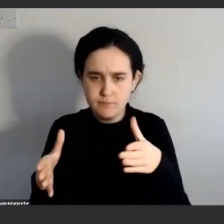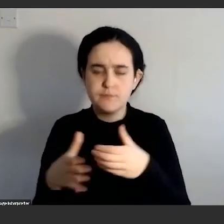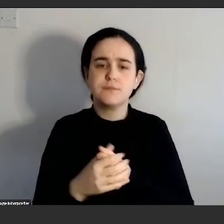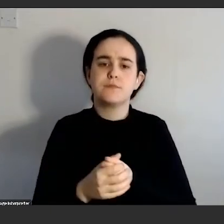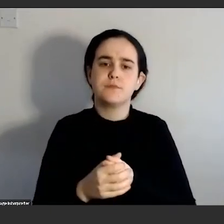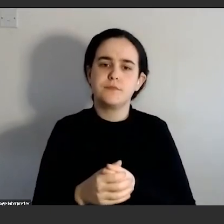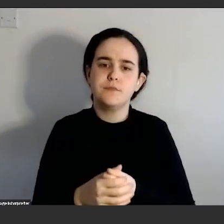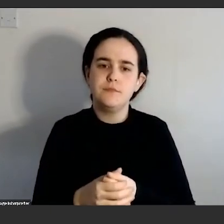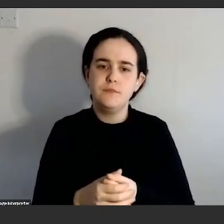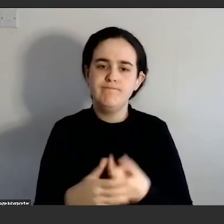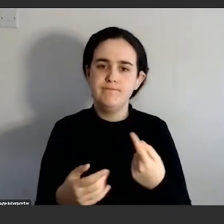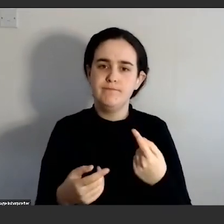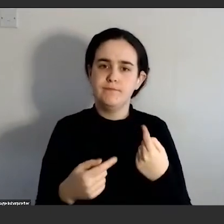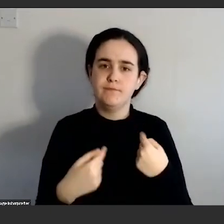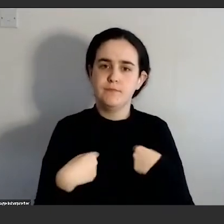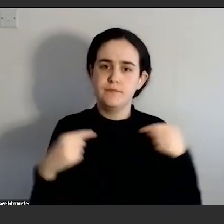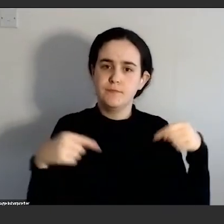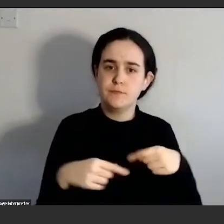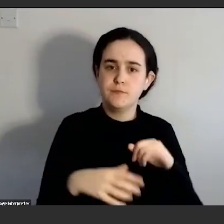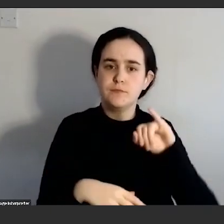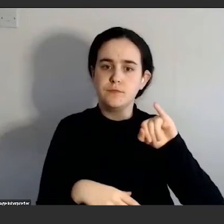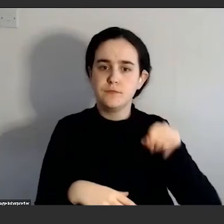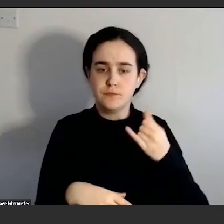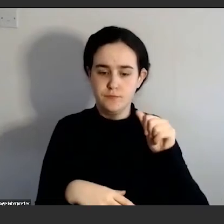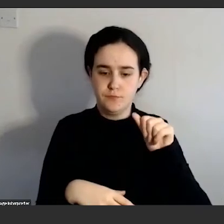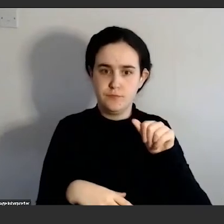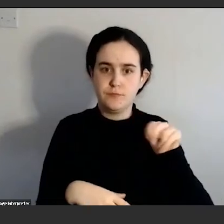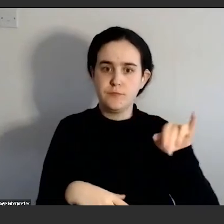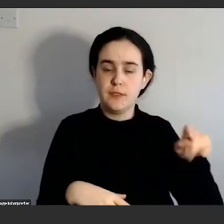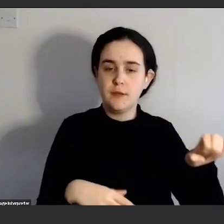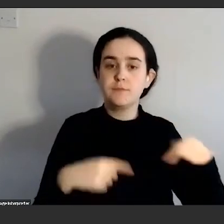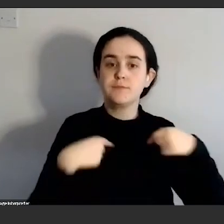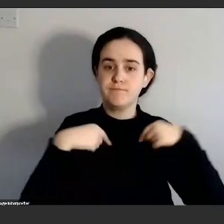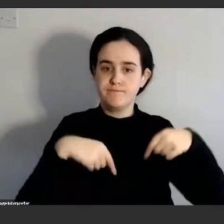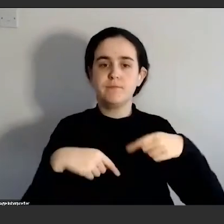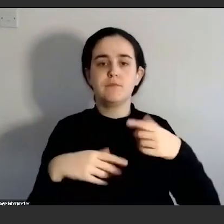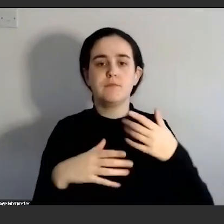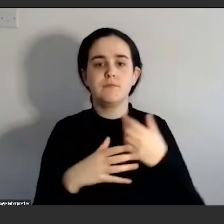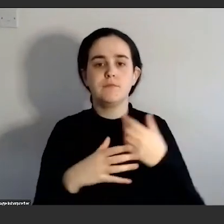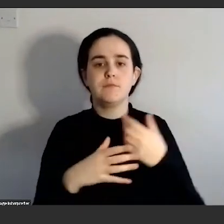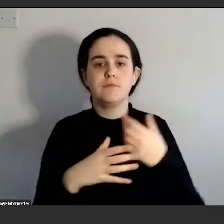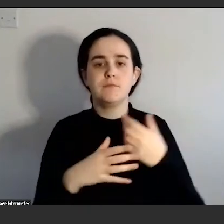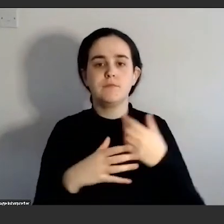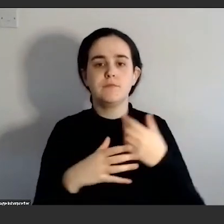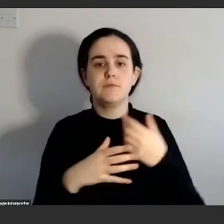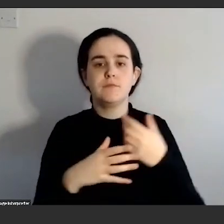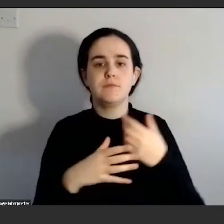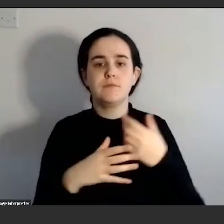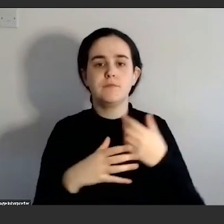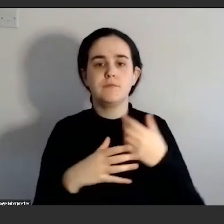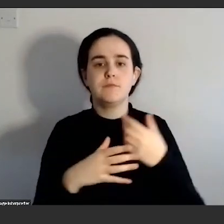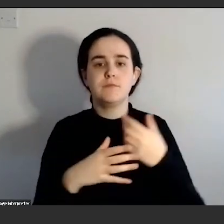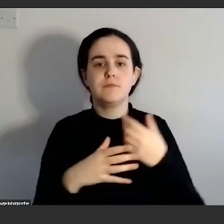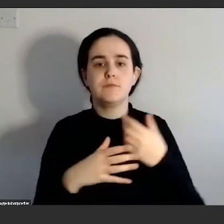talking together. So civil society actually has to look at ourselves at the same time as we look to government